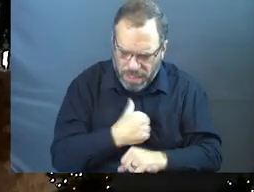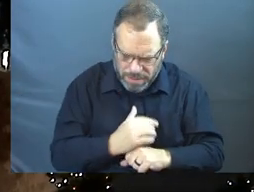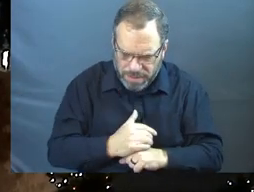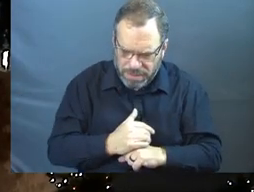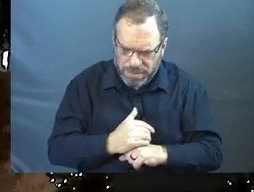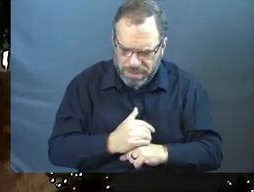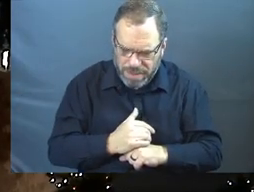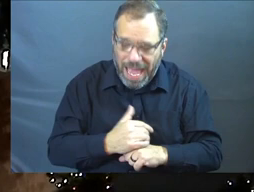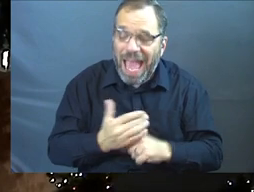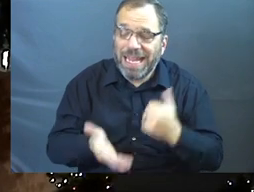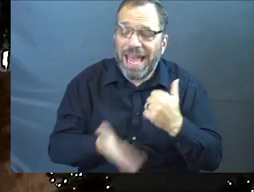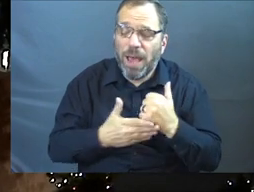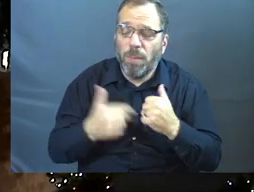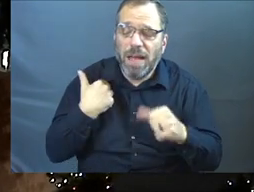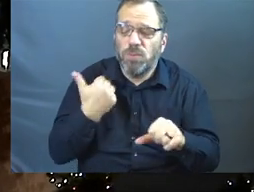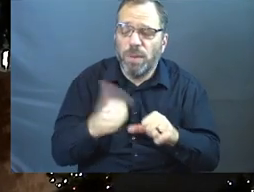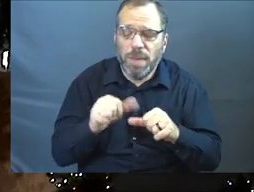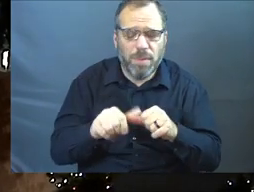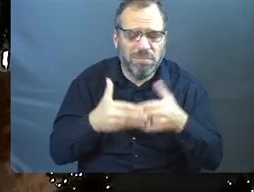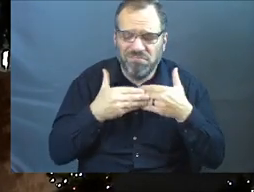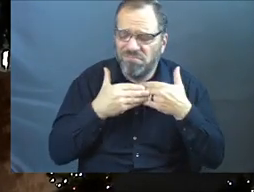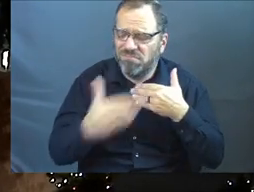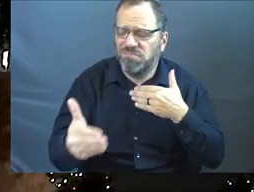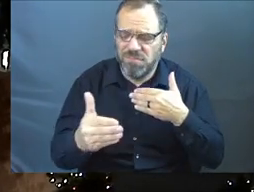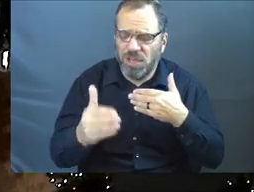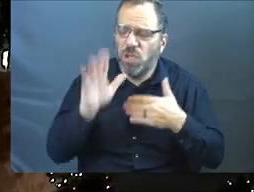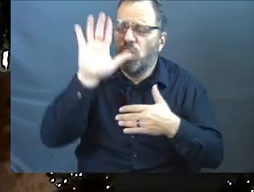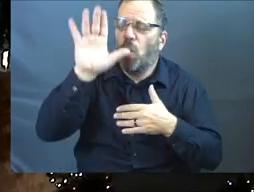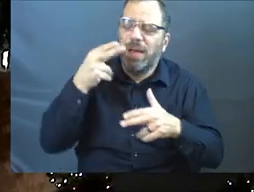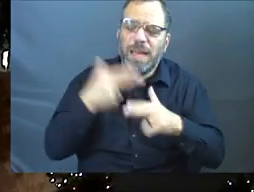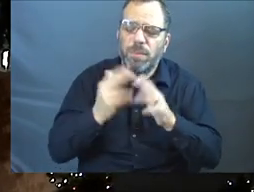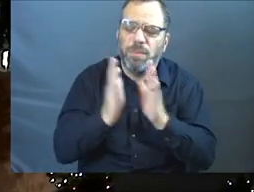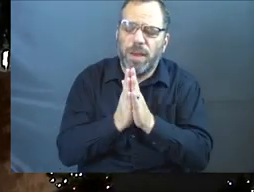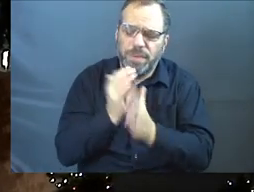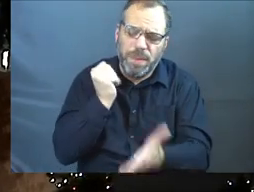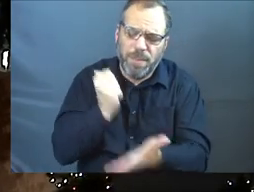Help us to remember the importance of that always. It's in your perfect name we pray. Amen.